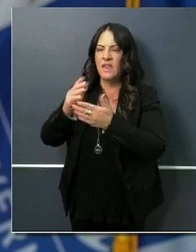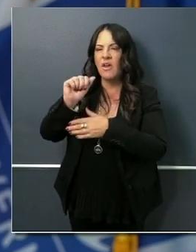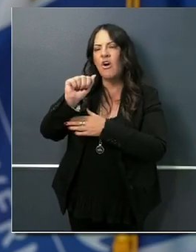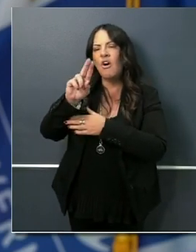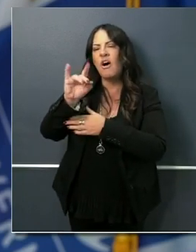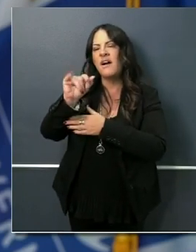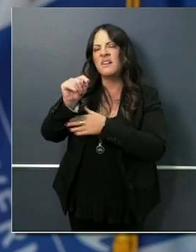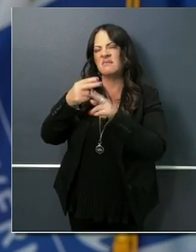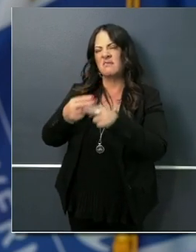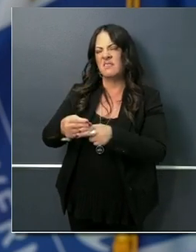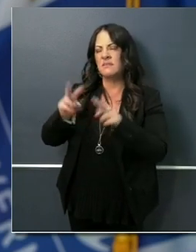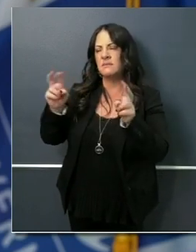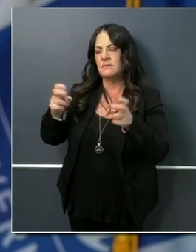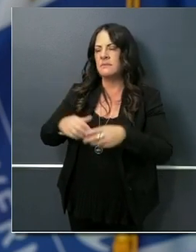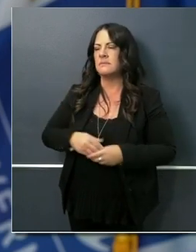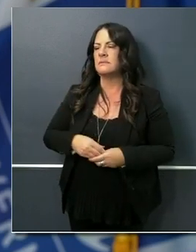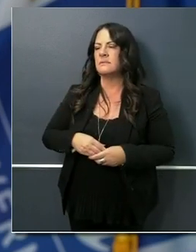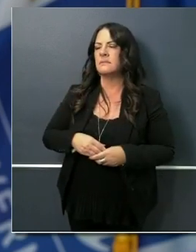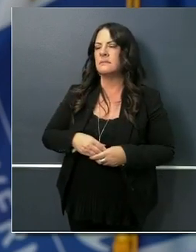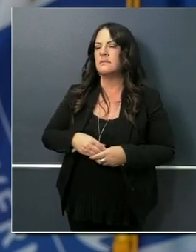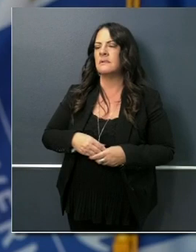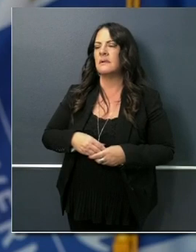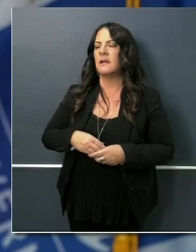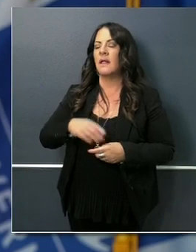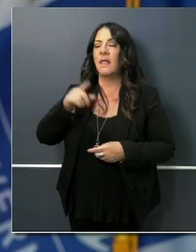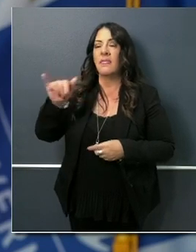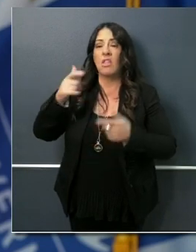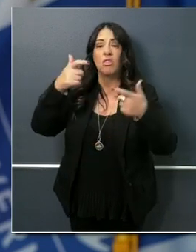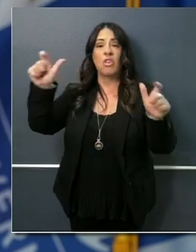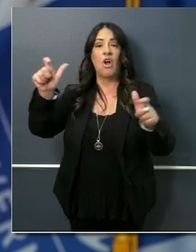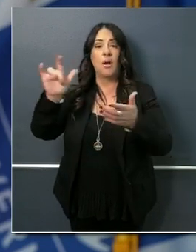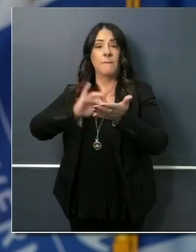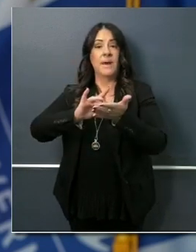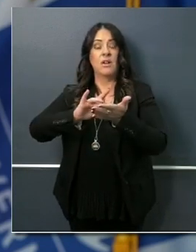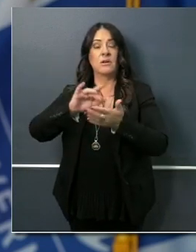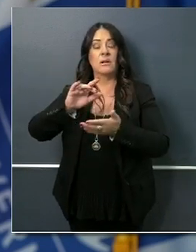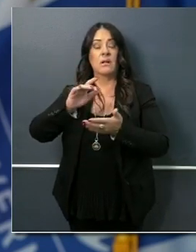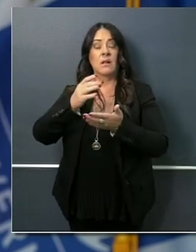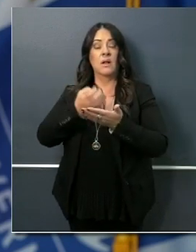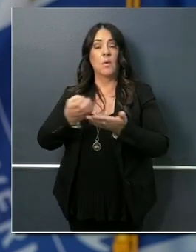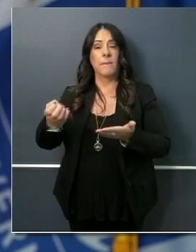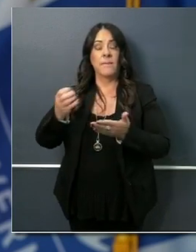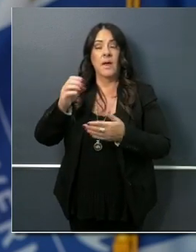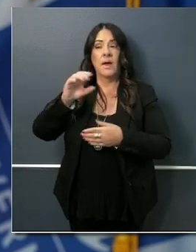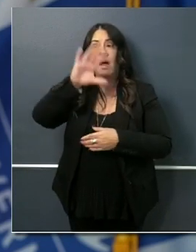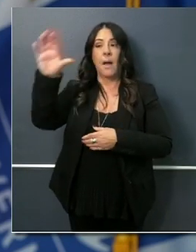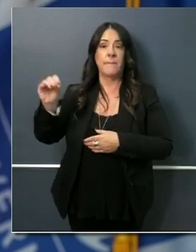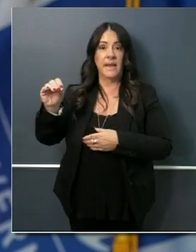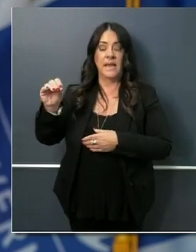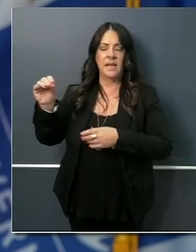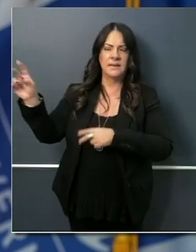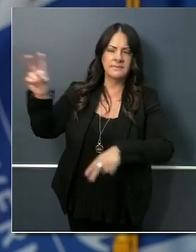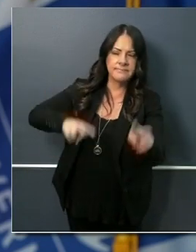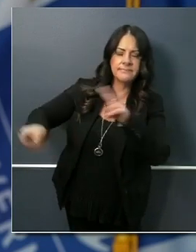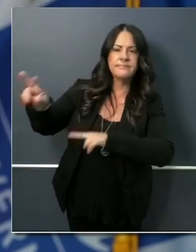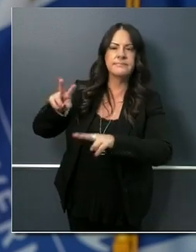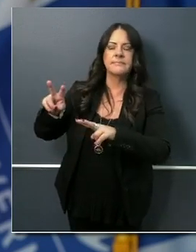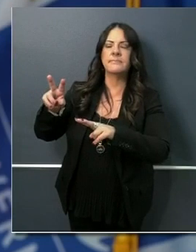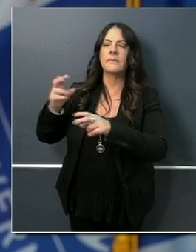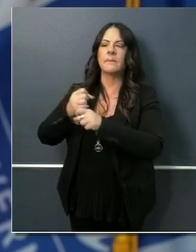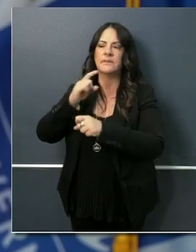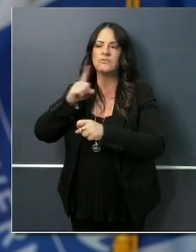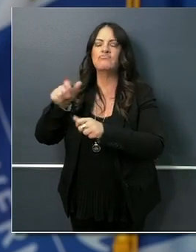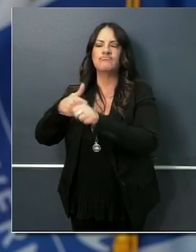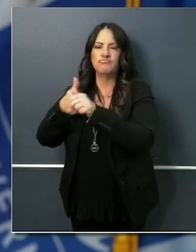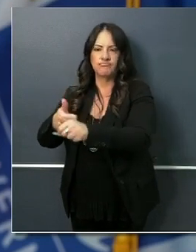by the large pharmaceutical medical supply companies that are also sourcing from this company, and then also